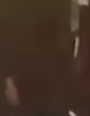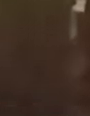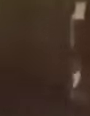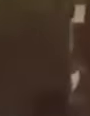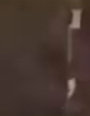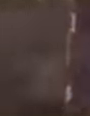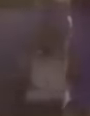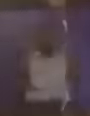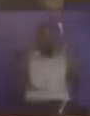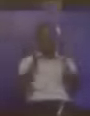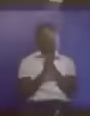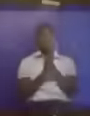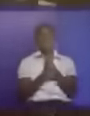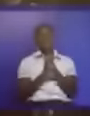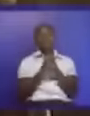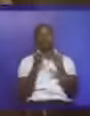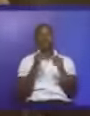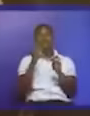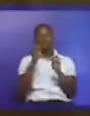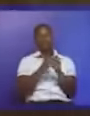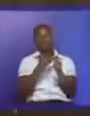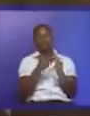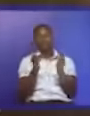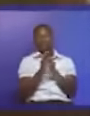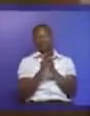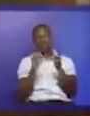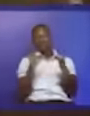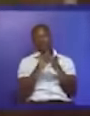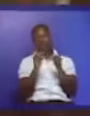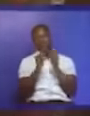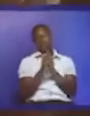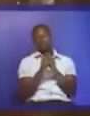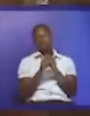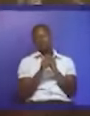Hear me. Everything connected to ancestry,